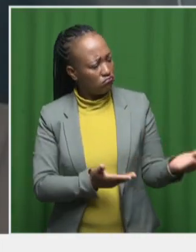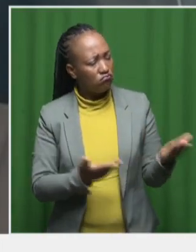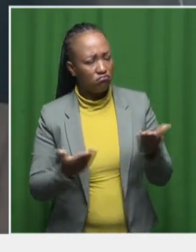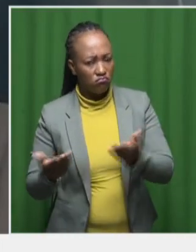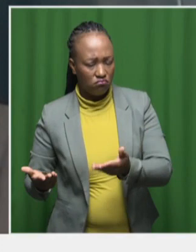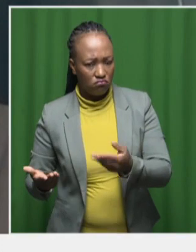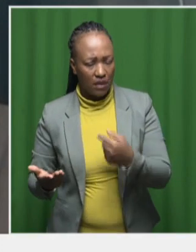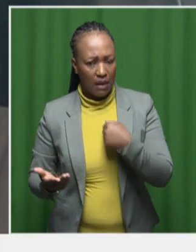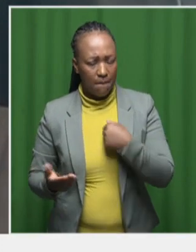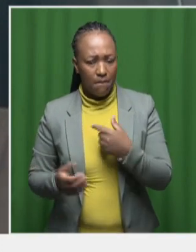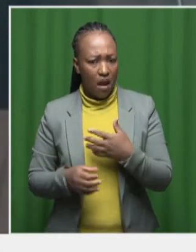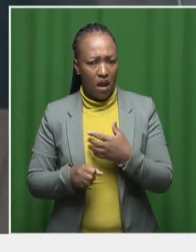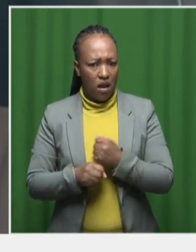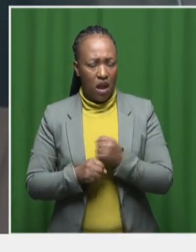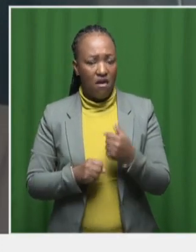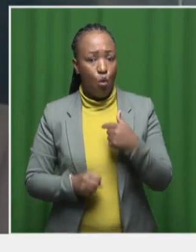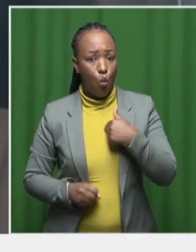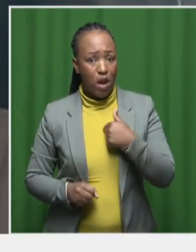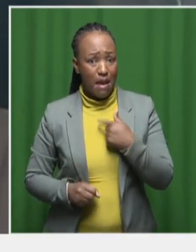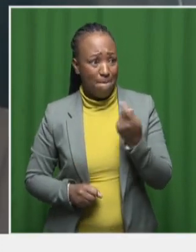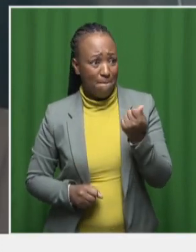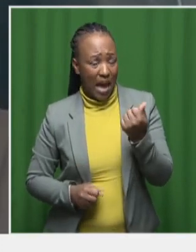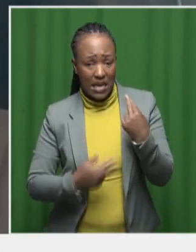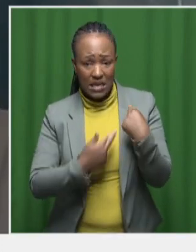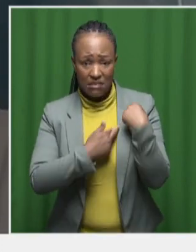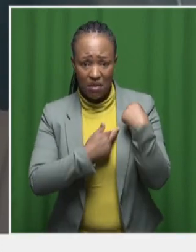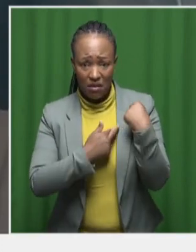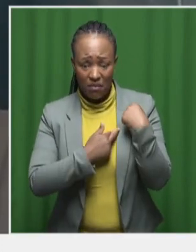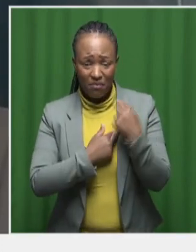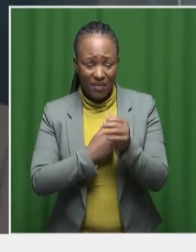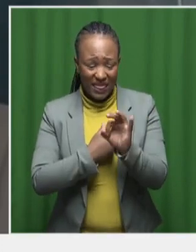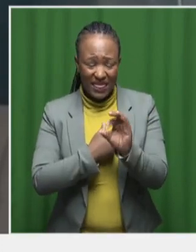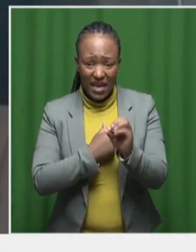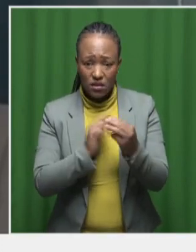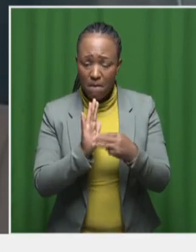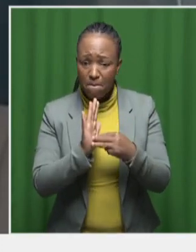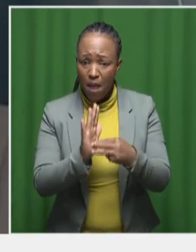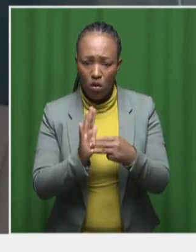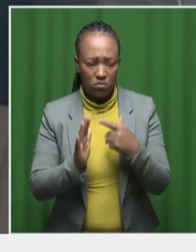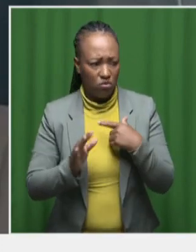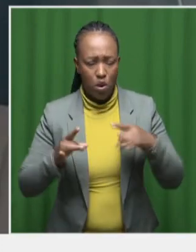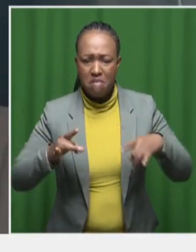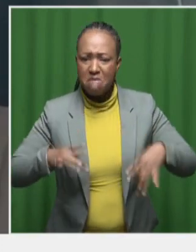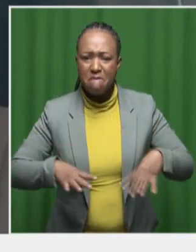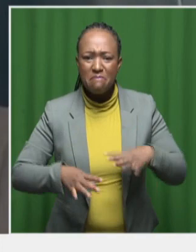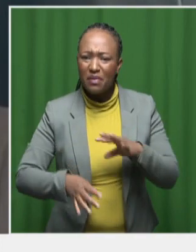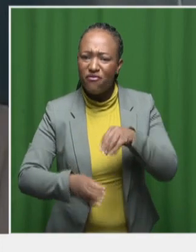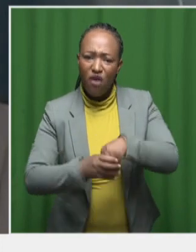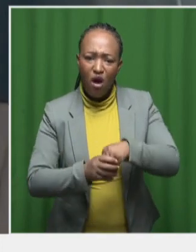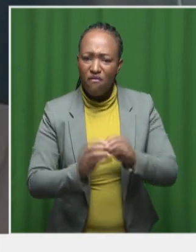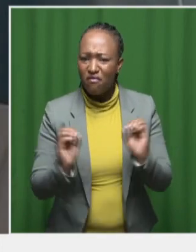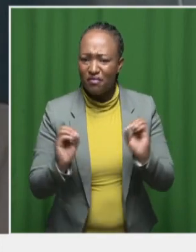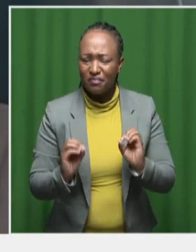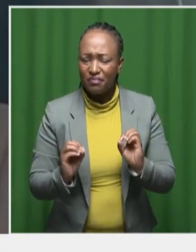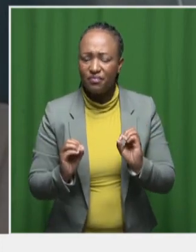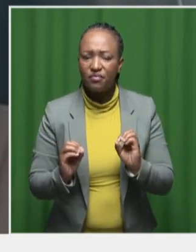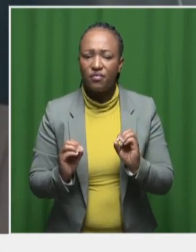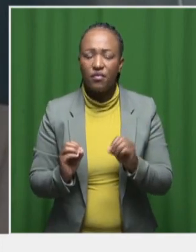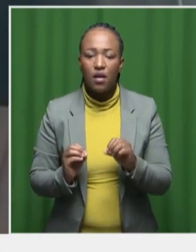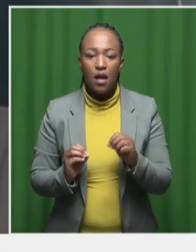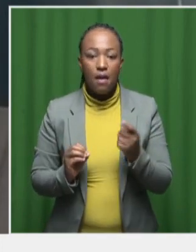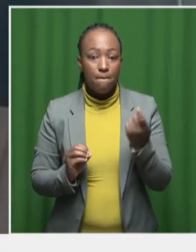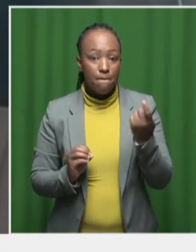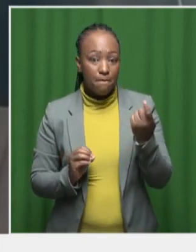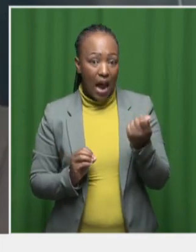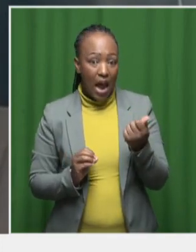because we have not been handling even a cent of this man, 30 million rands, as I've already alluded to the fact that it was never